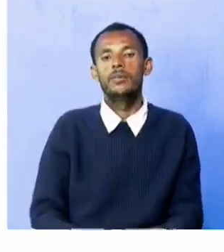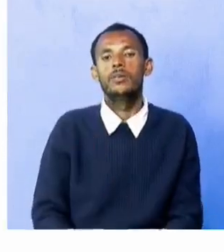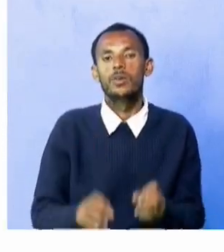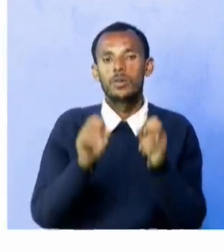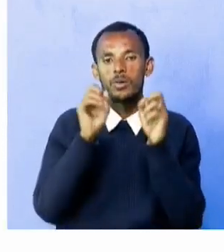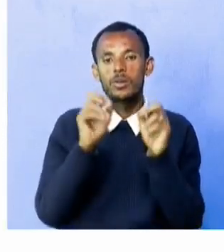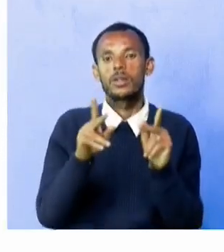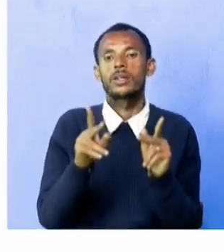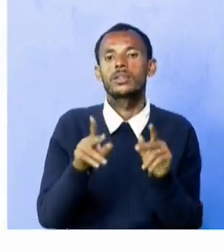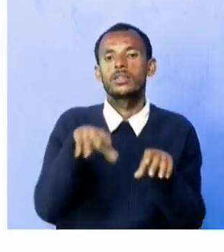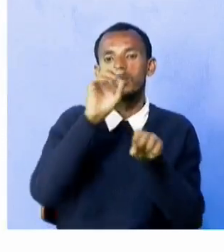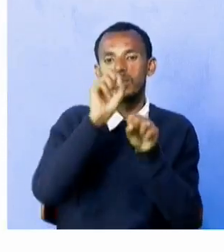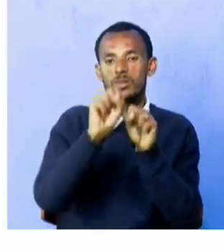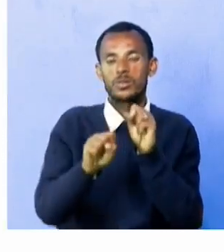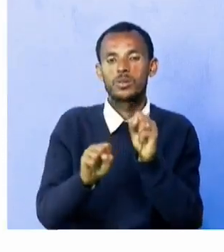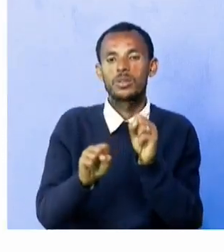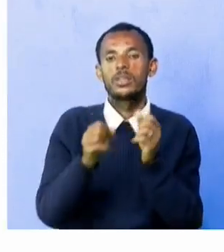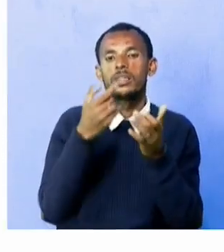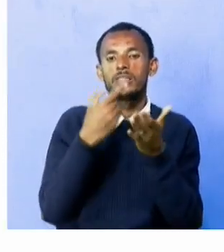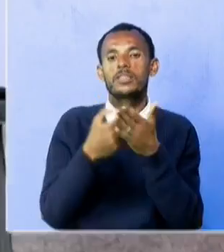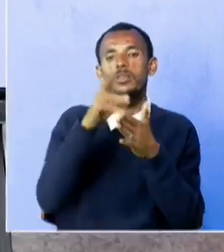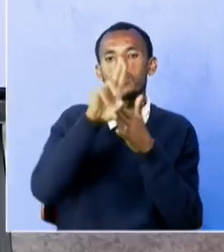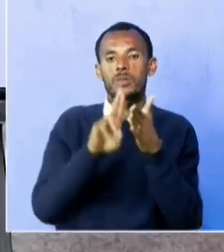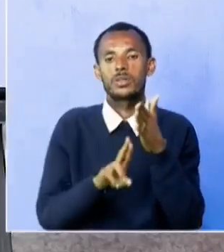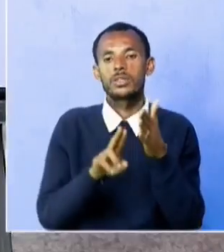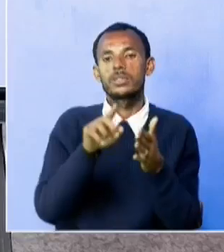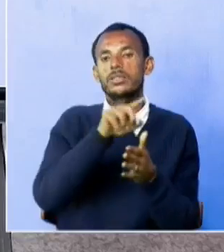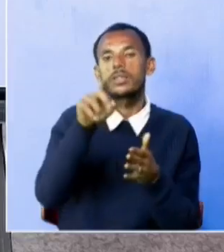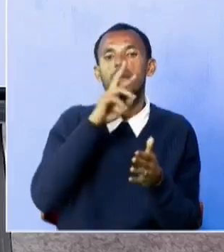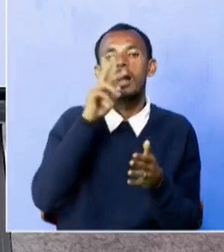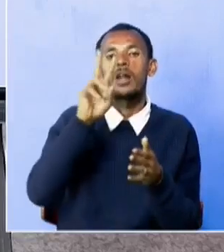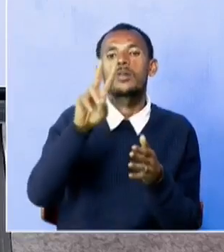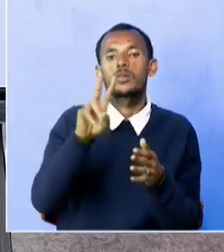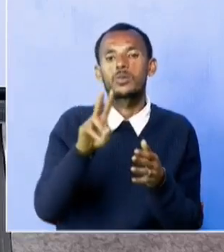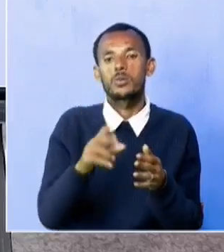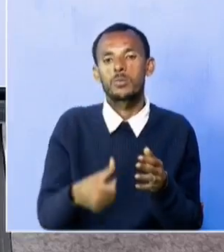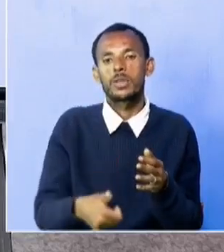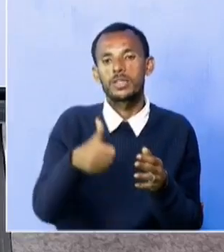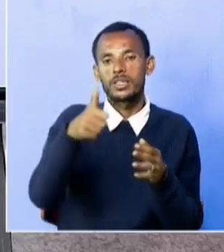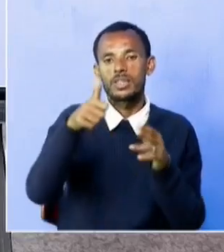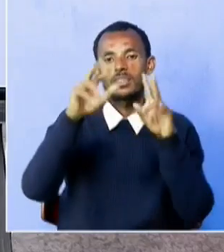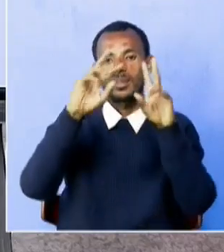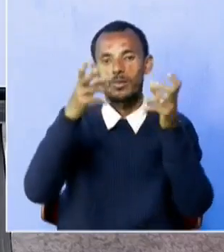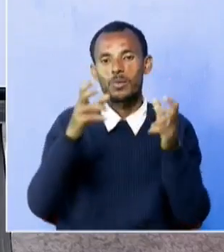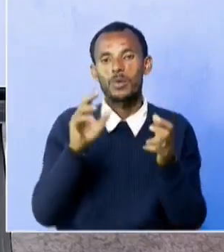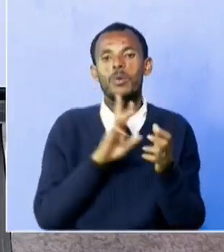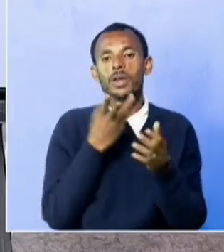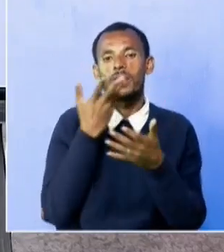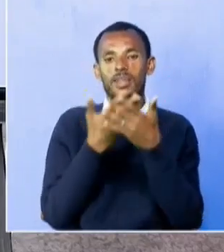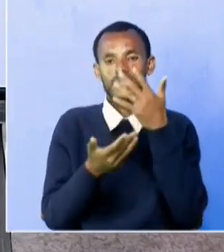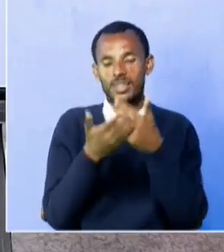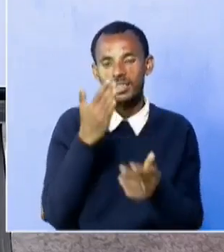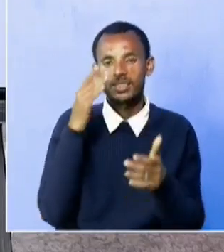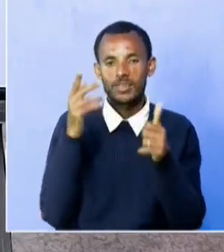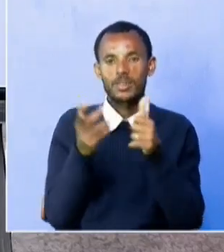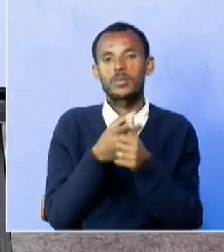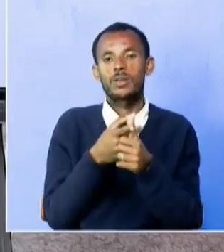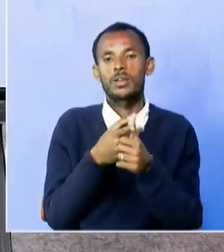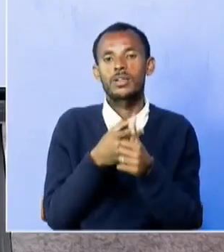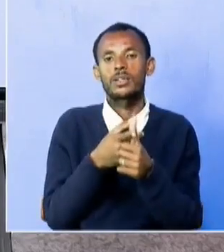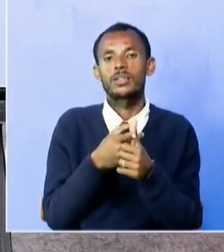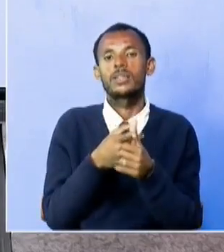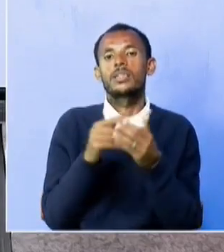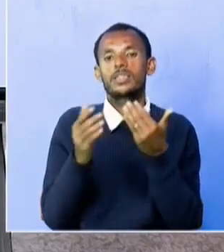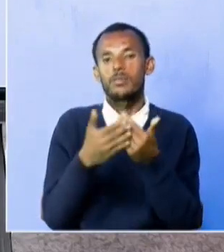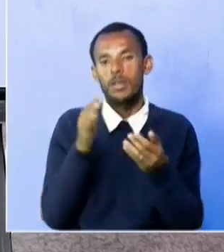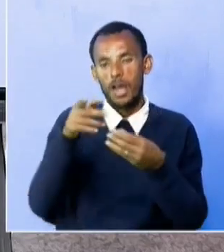Okay, so under this unit, there are two major subtopics that we will be discussing. And the first one is